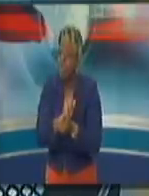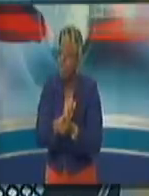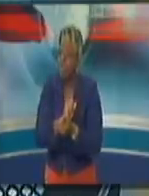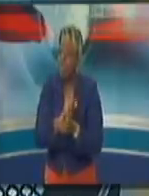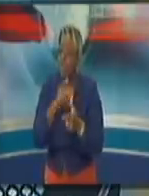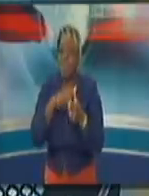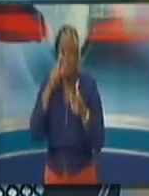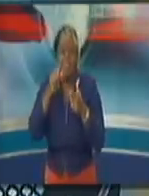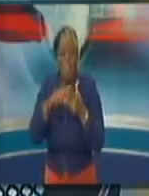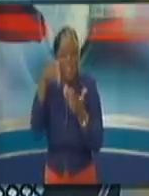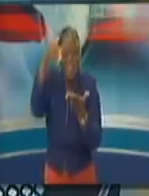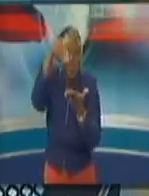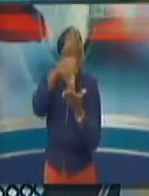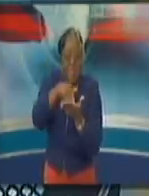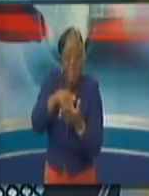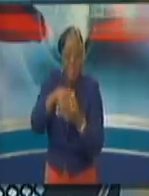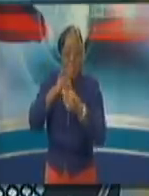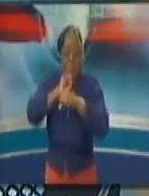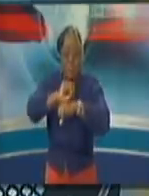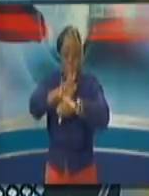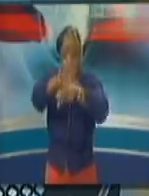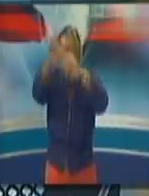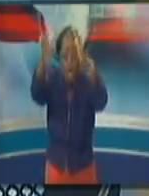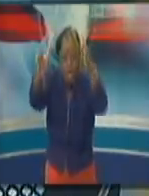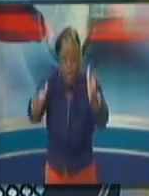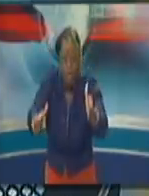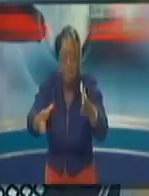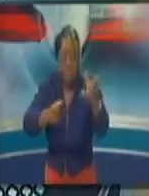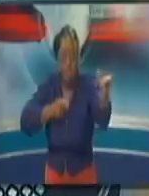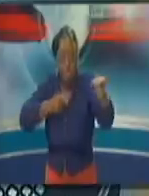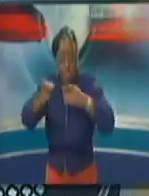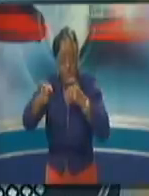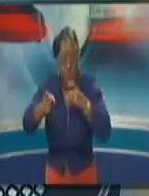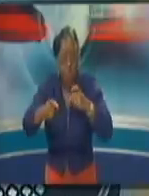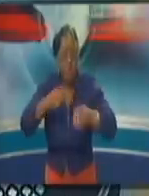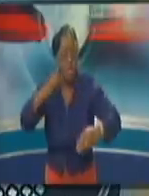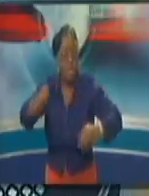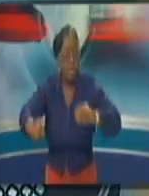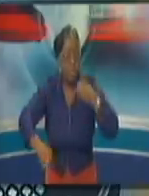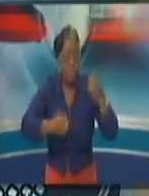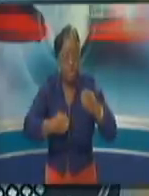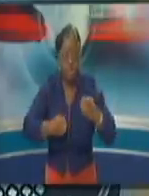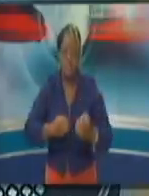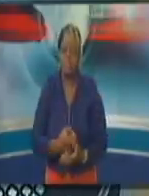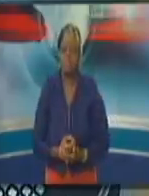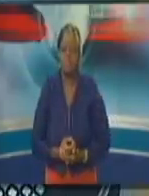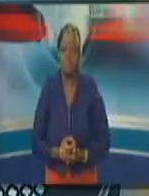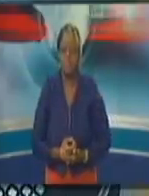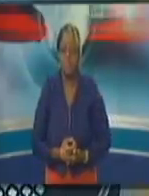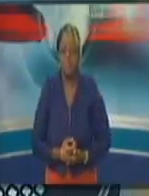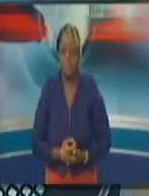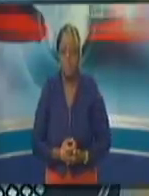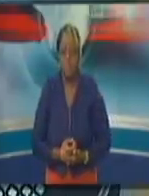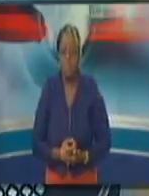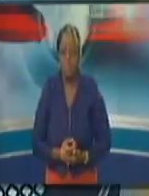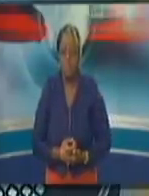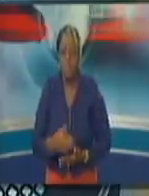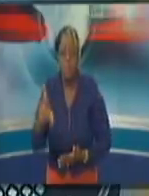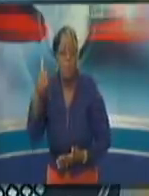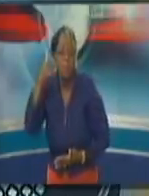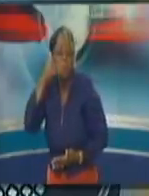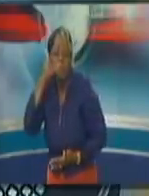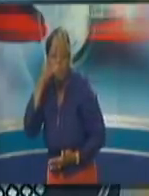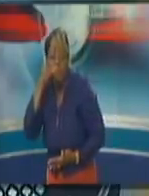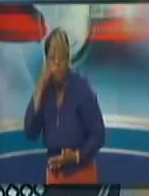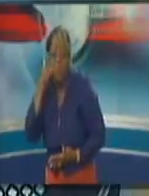may need to talk to a counselor in order to manage those emotions. So feel free to reach out. As I said before,